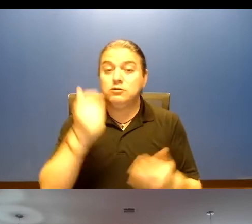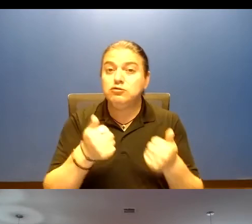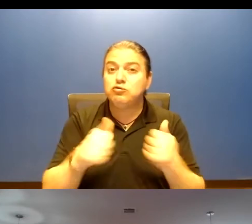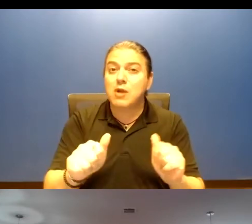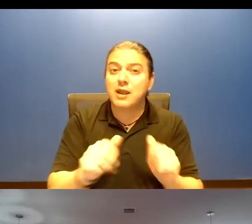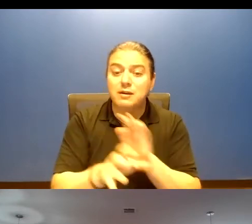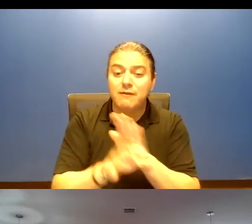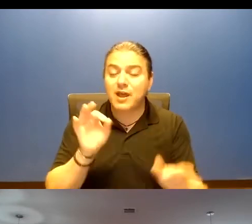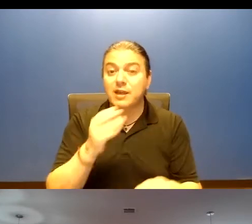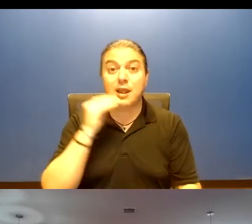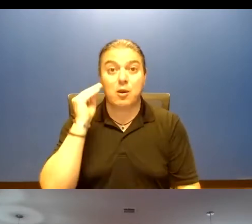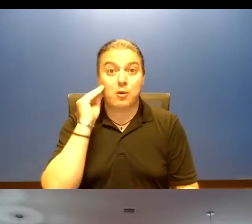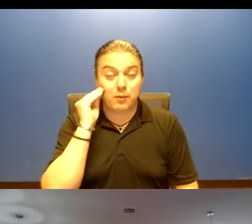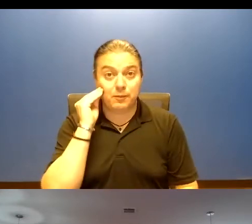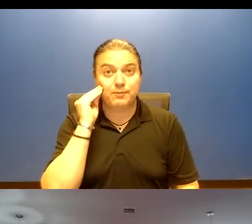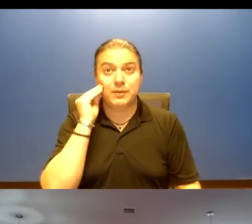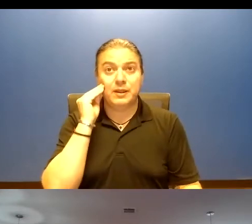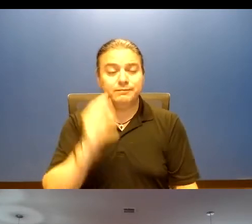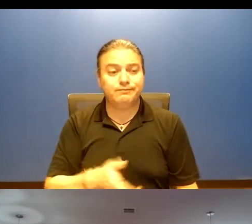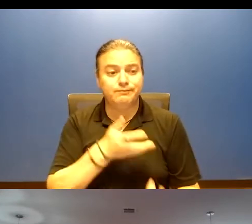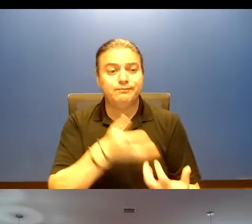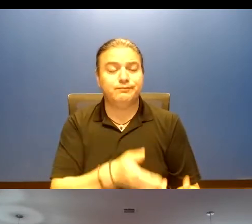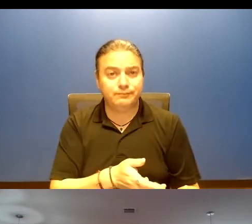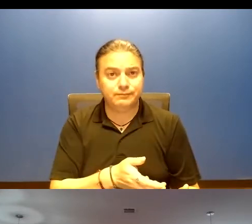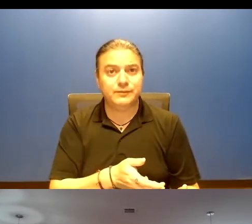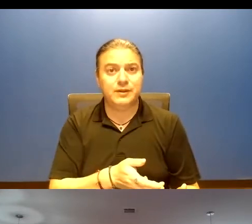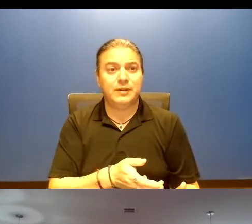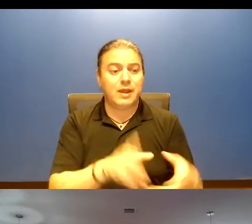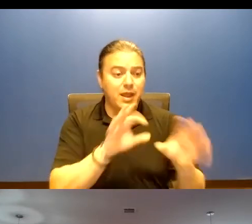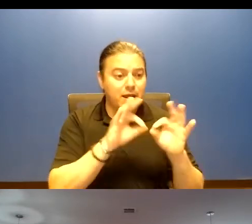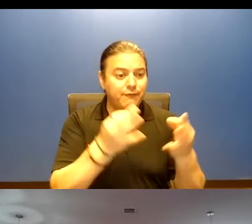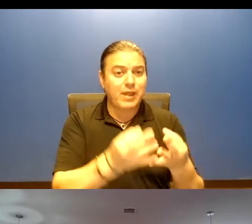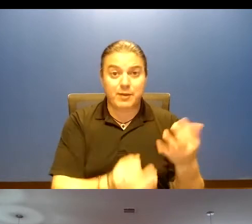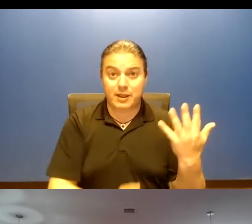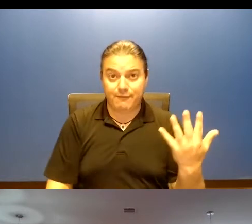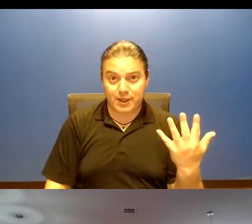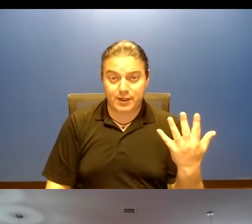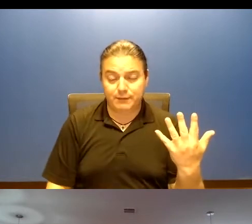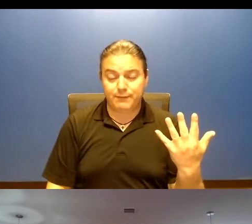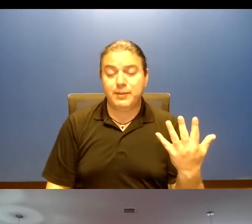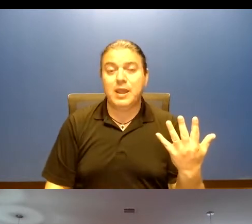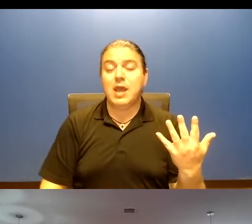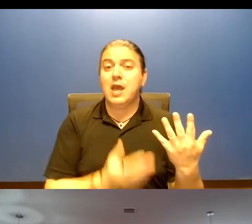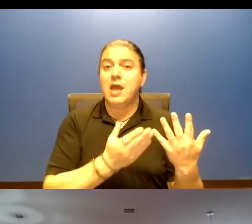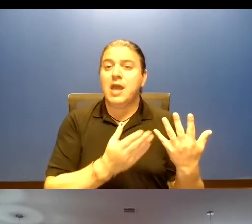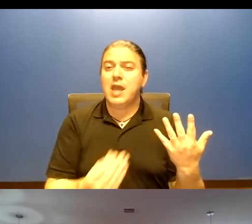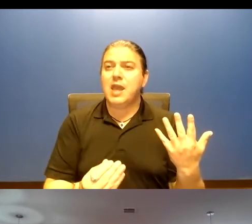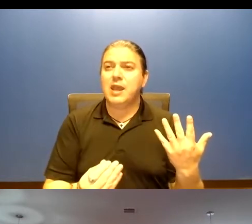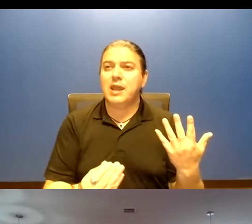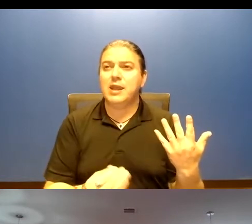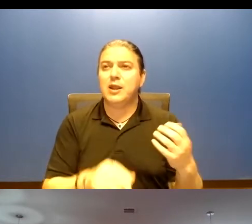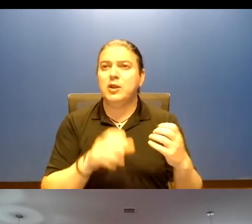that was suitable for a family of 5 and could meet